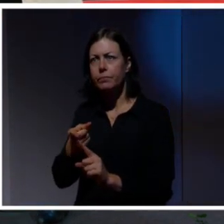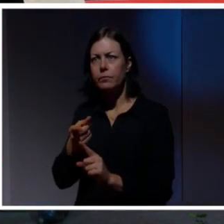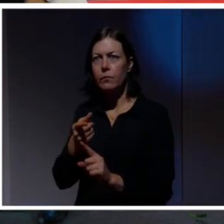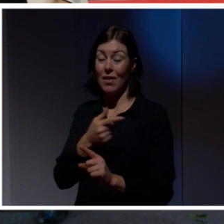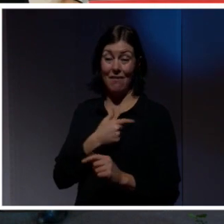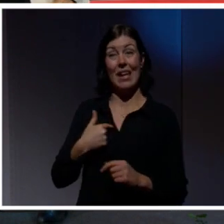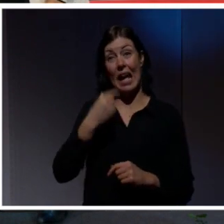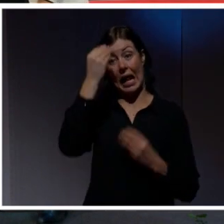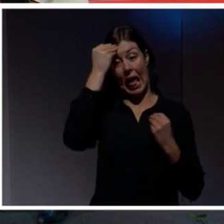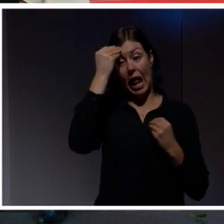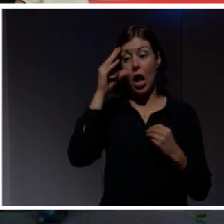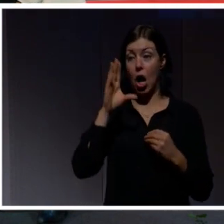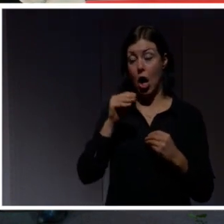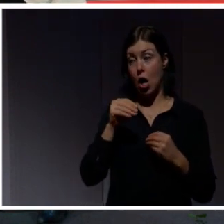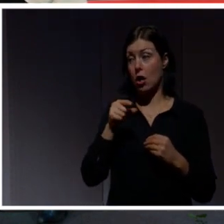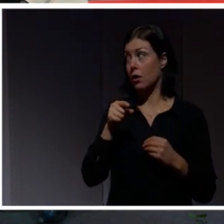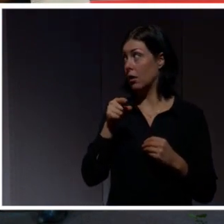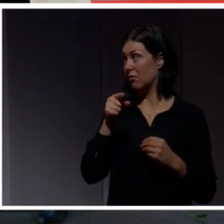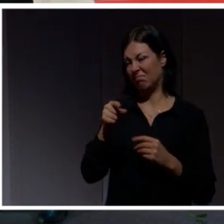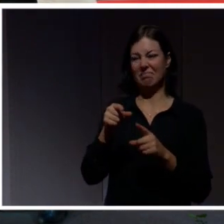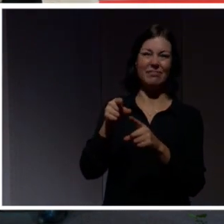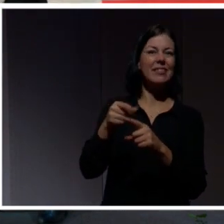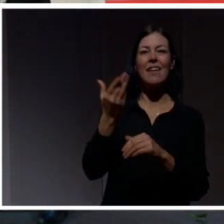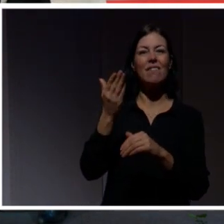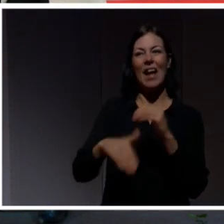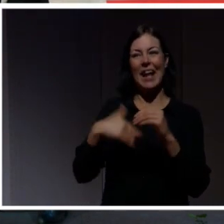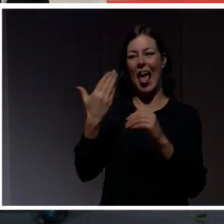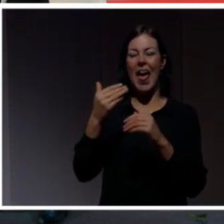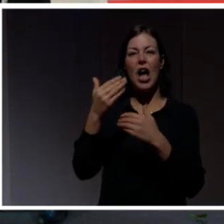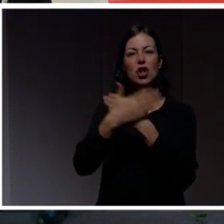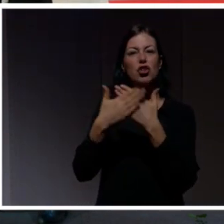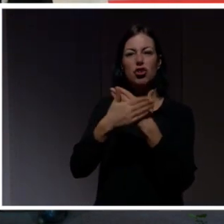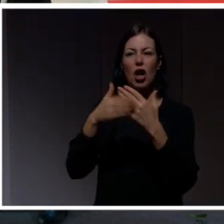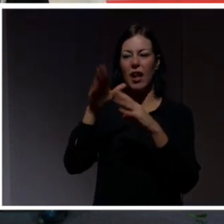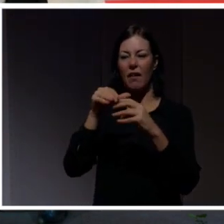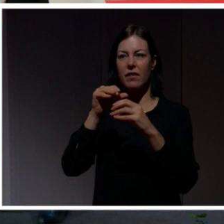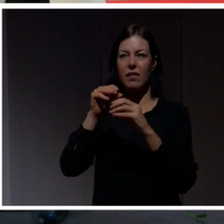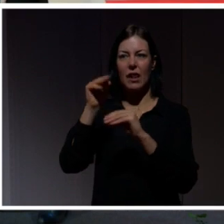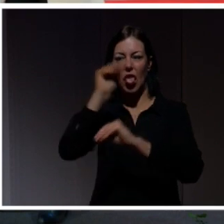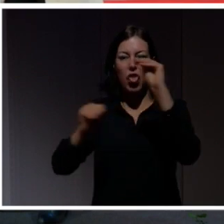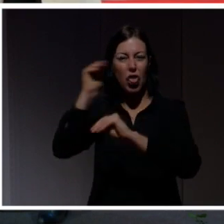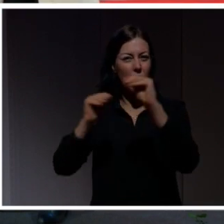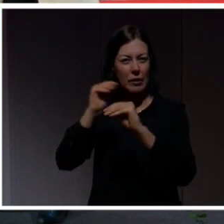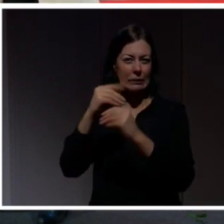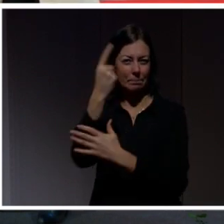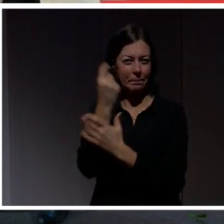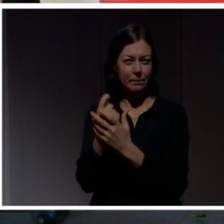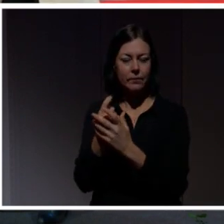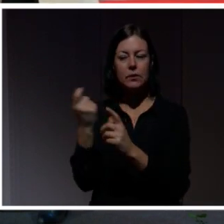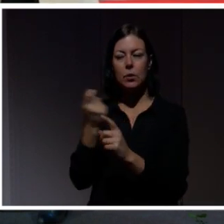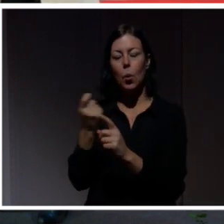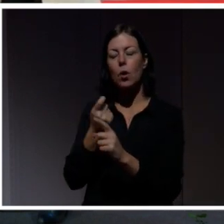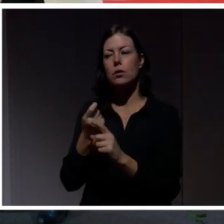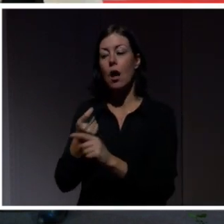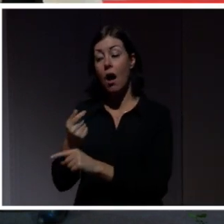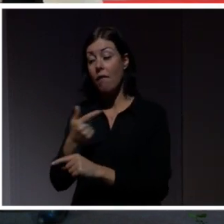we learned that, yeah, that image is photoshopped. Mm. We also want children to be able to look at videos or look at other types